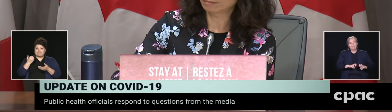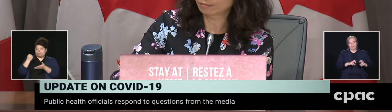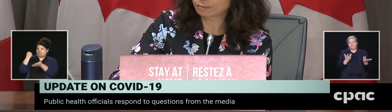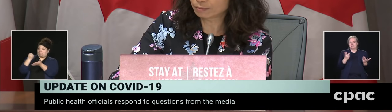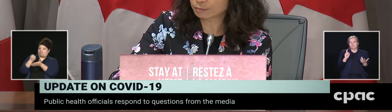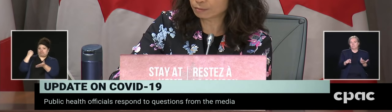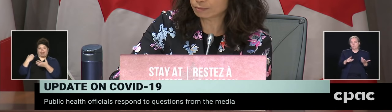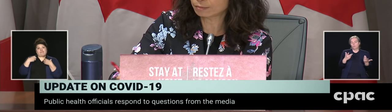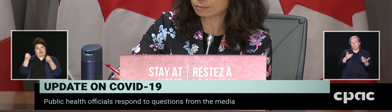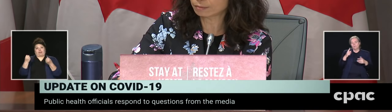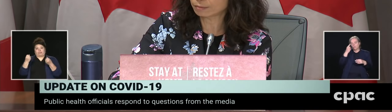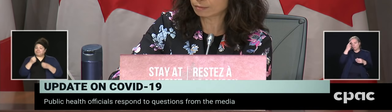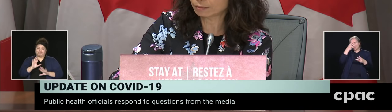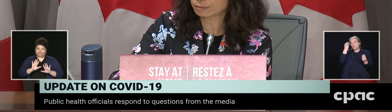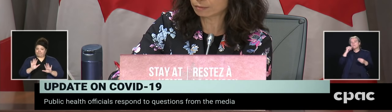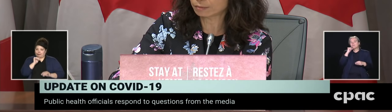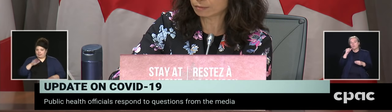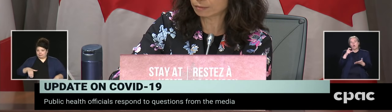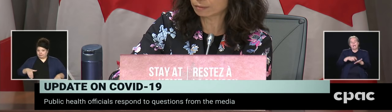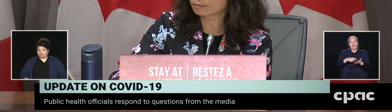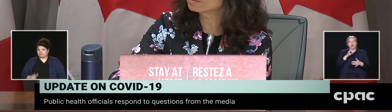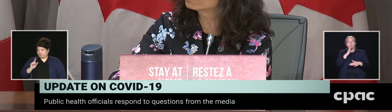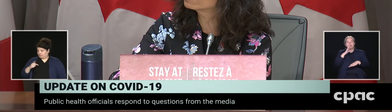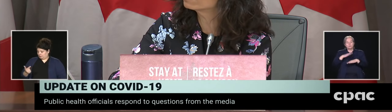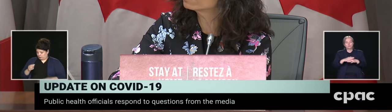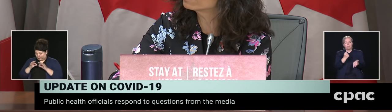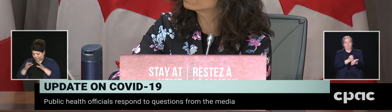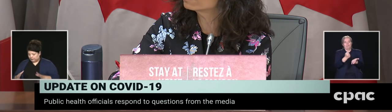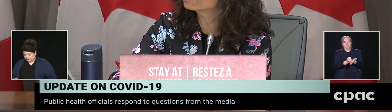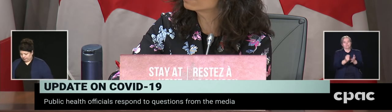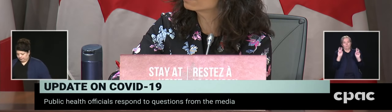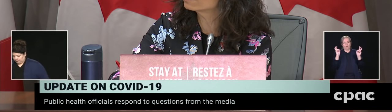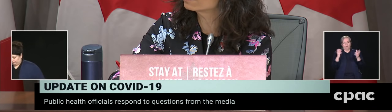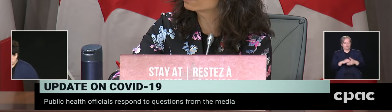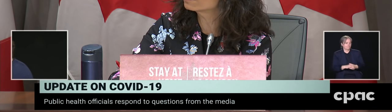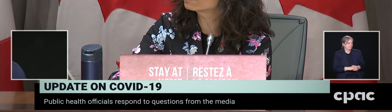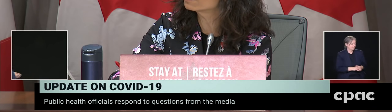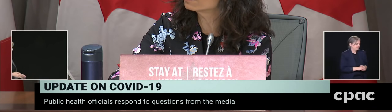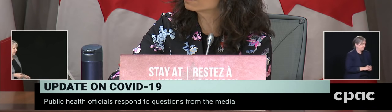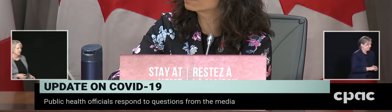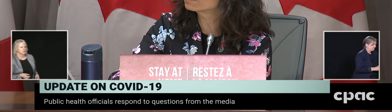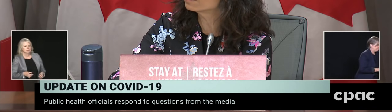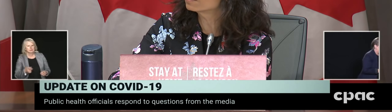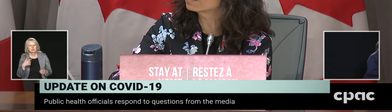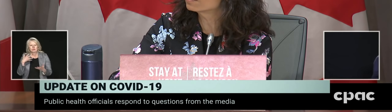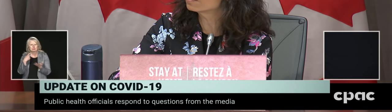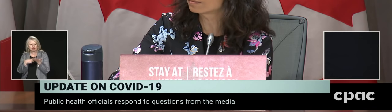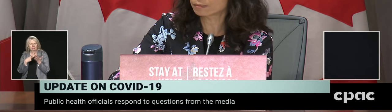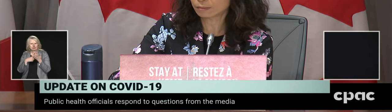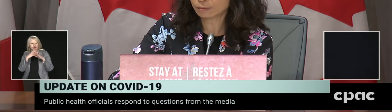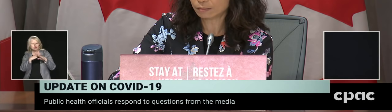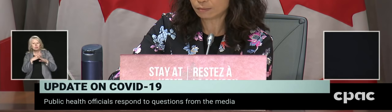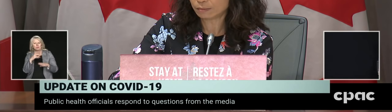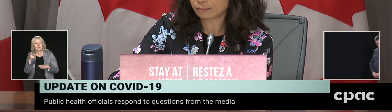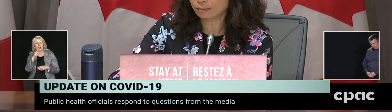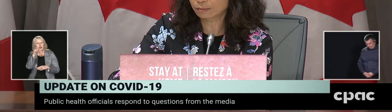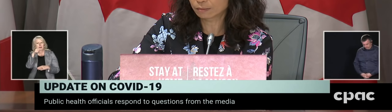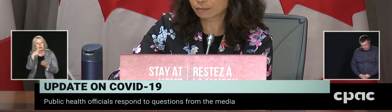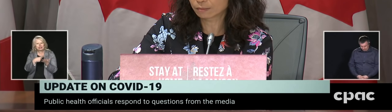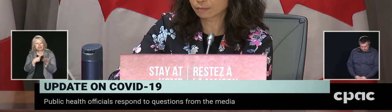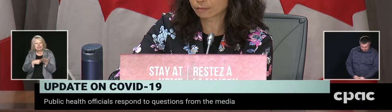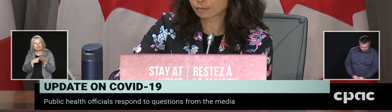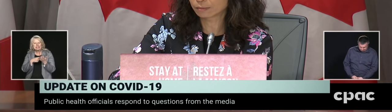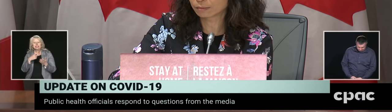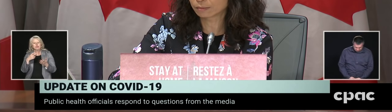I'm hoping you can talk about herd immunity. Quebec's premier has said that allowing a large number of non-vulnerable people to get the virus naturally in Quebec would be the